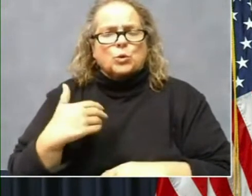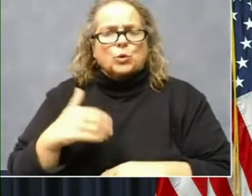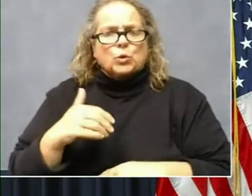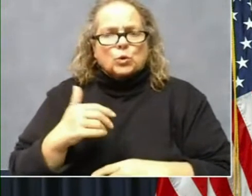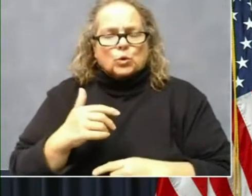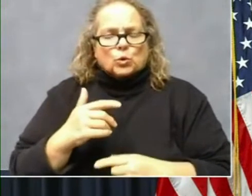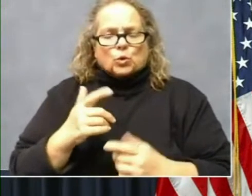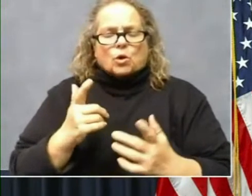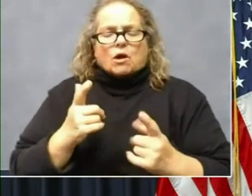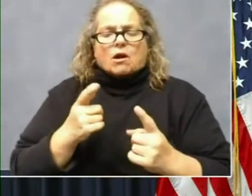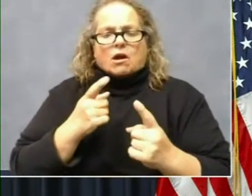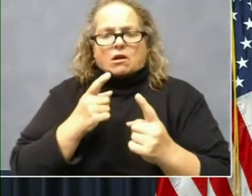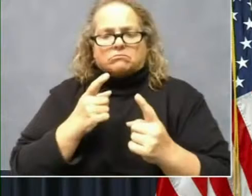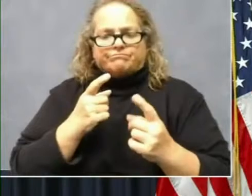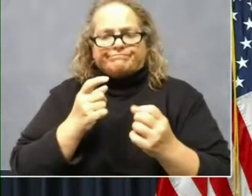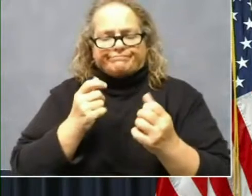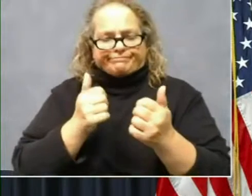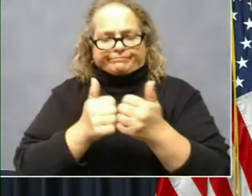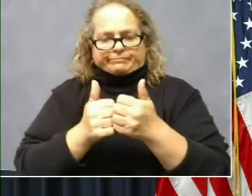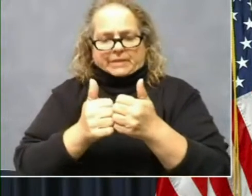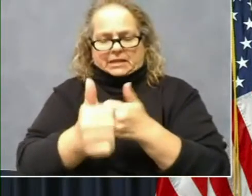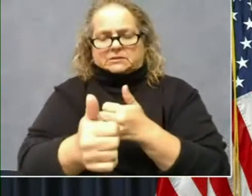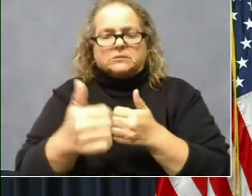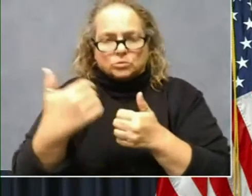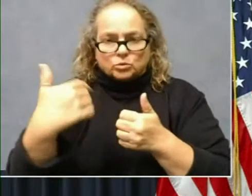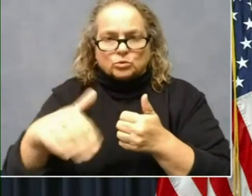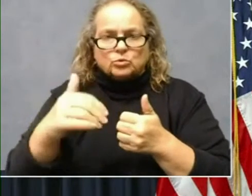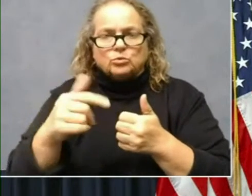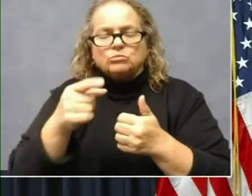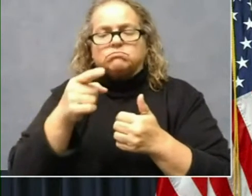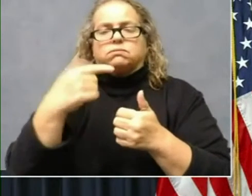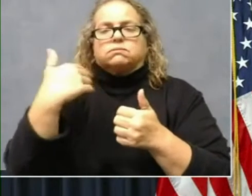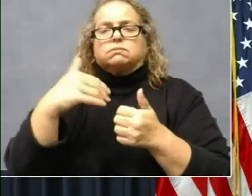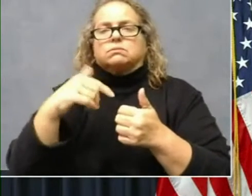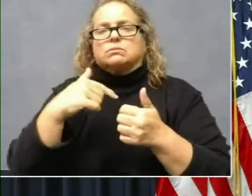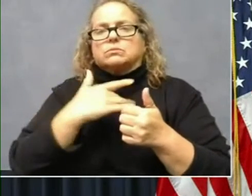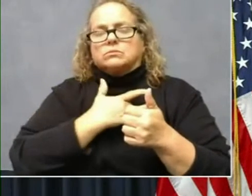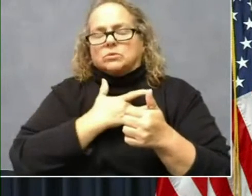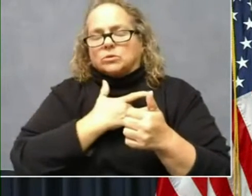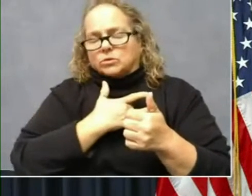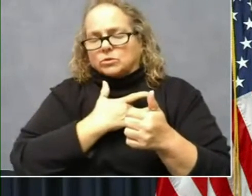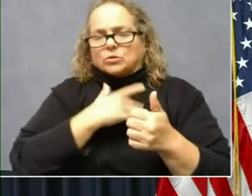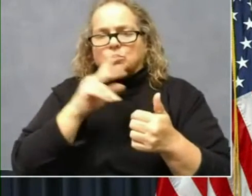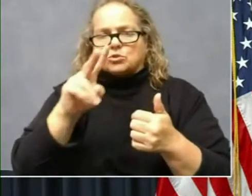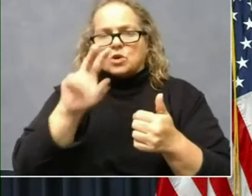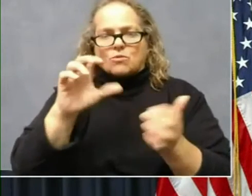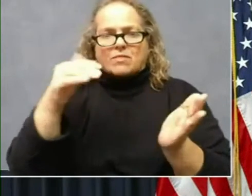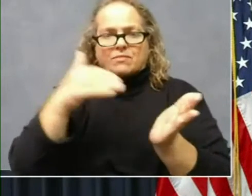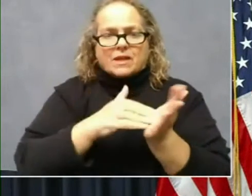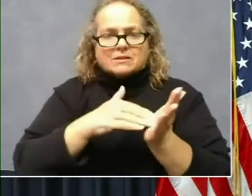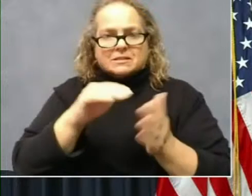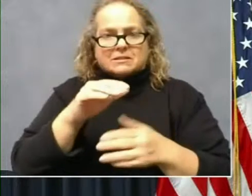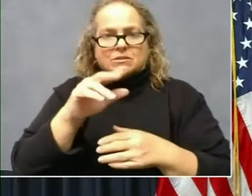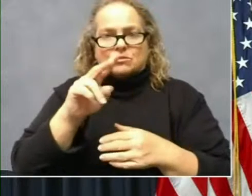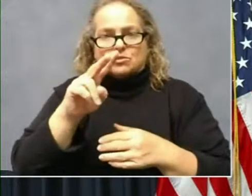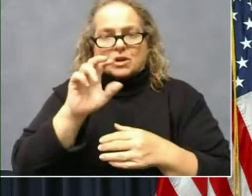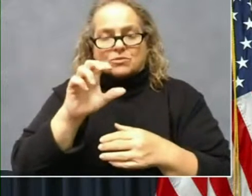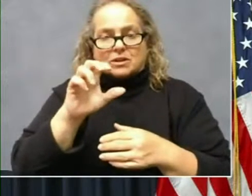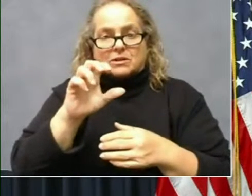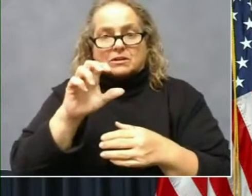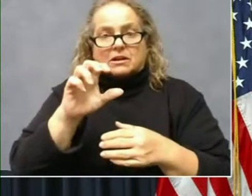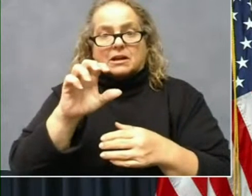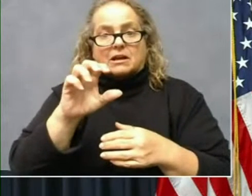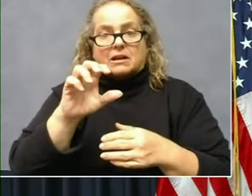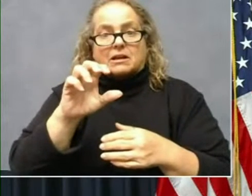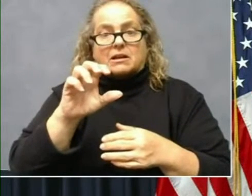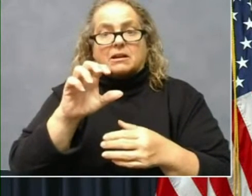passed 200,000 cases. It's from March 6th to the present. And we also passed